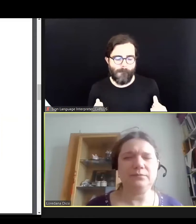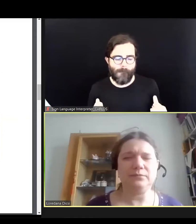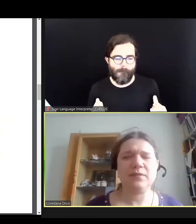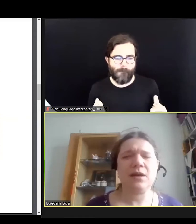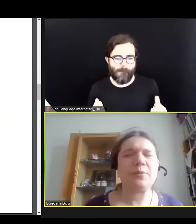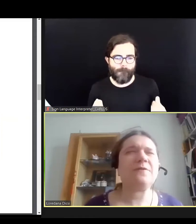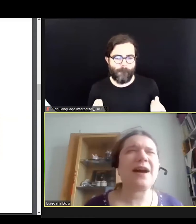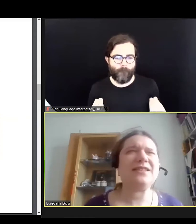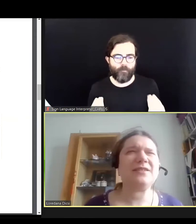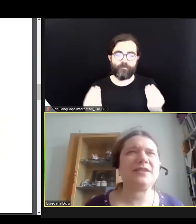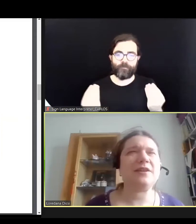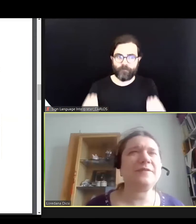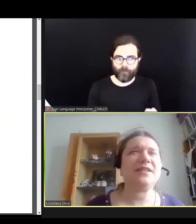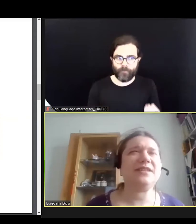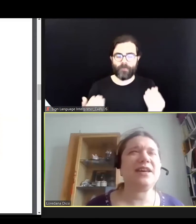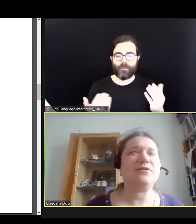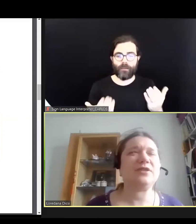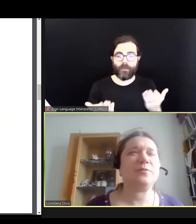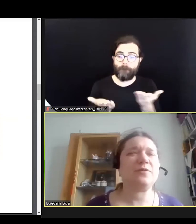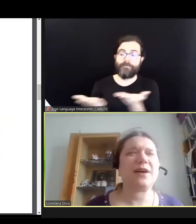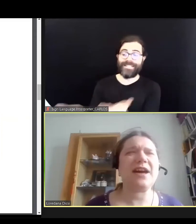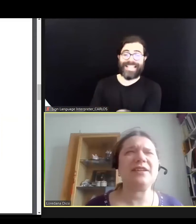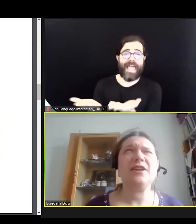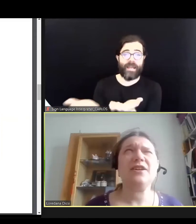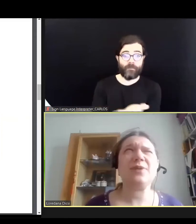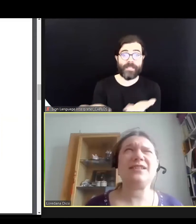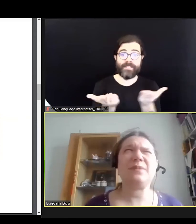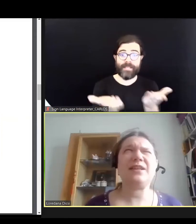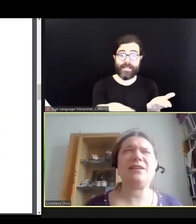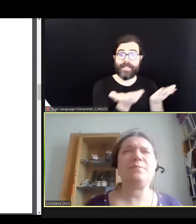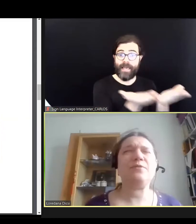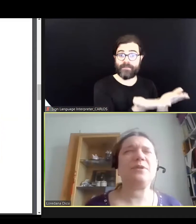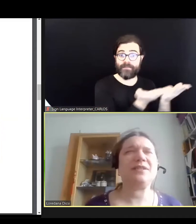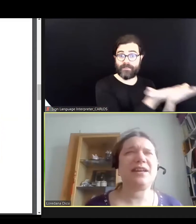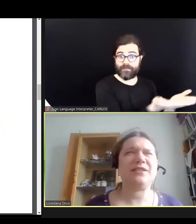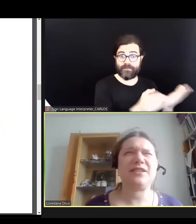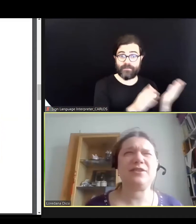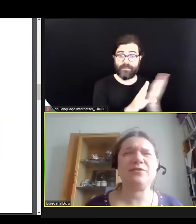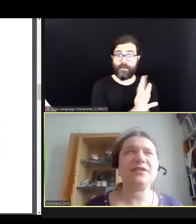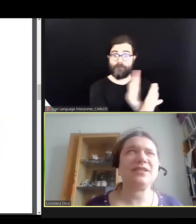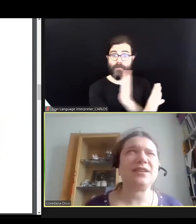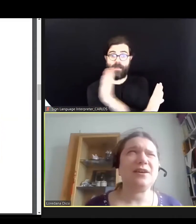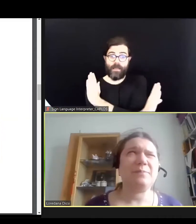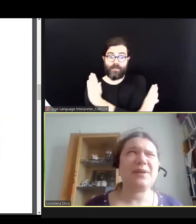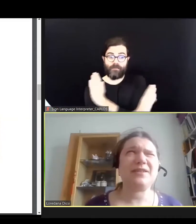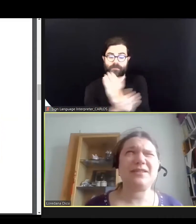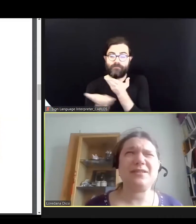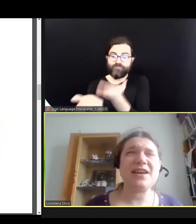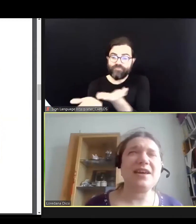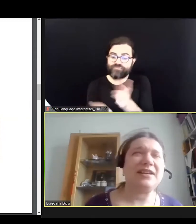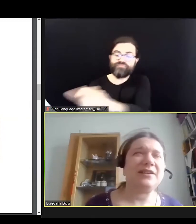building. So that is a problem. It was a problem during the crisis, but not only,